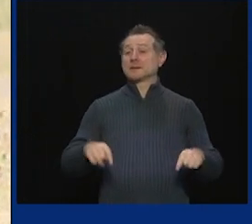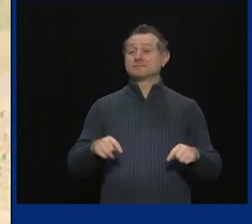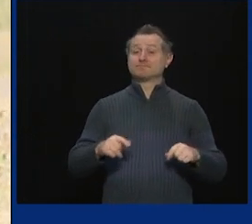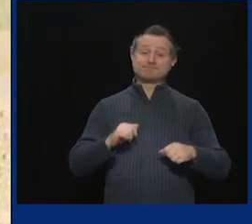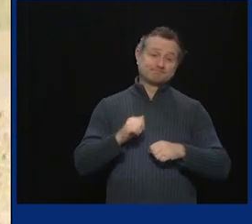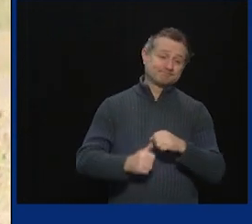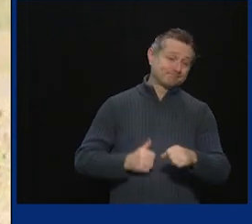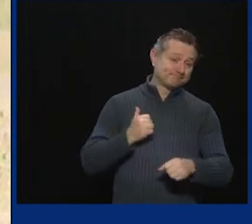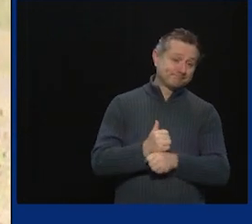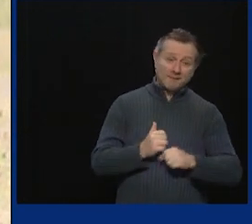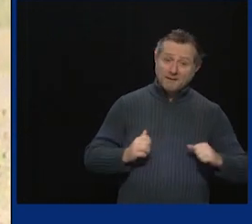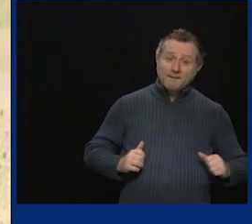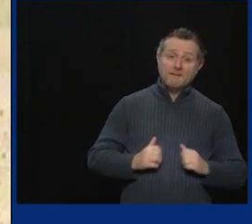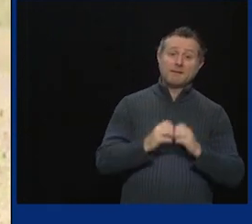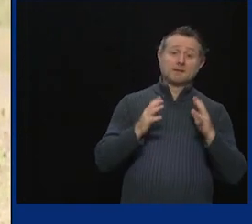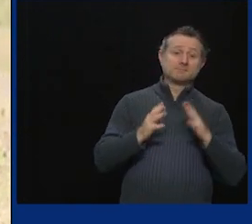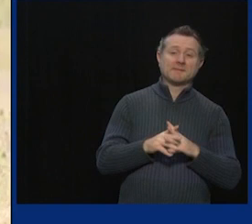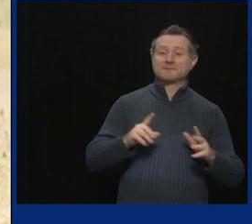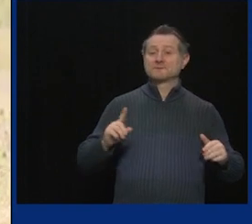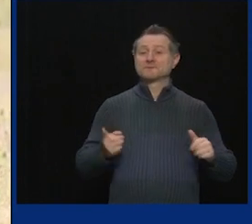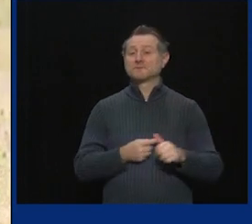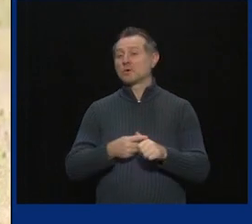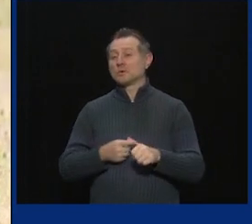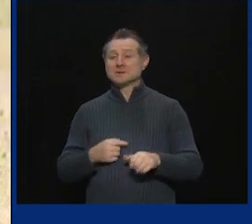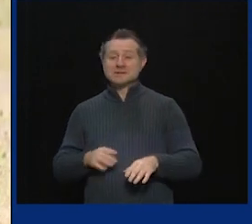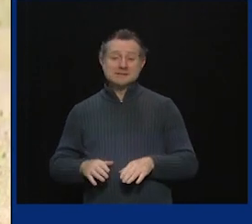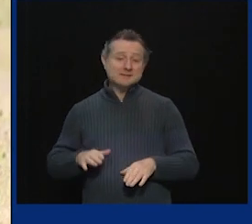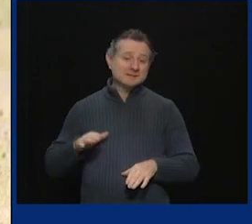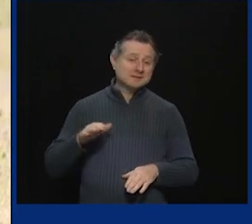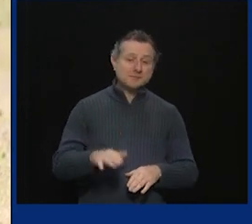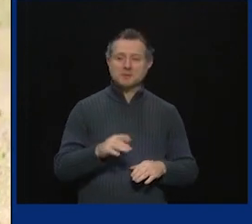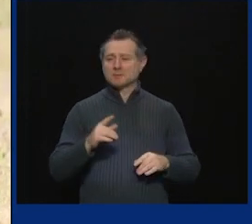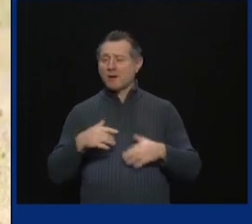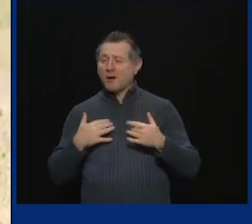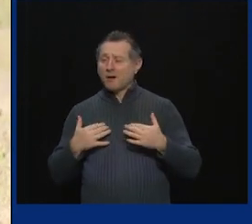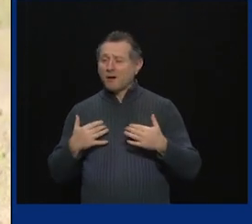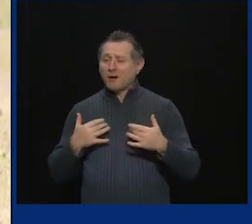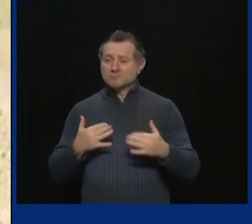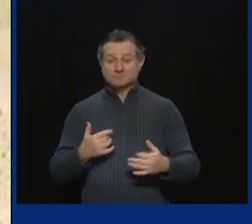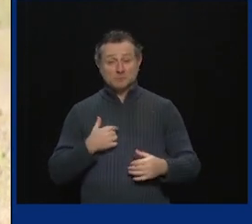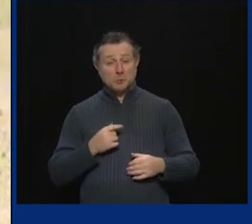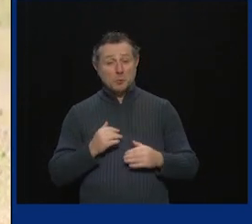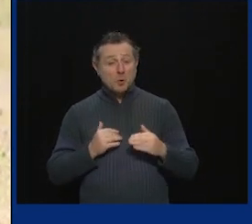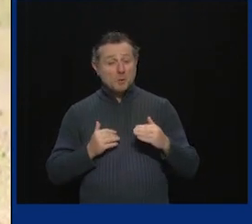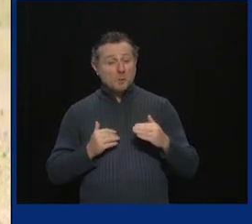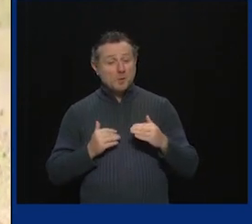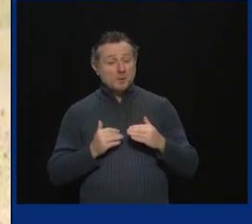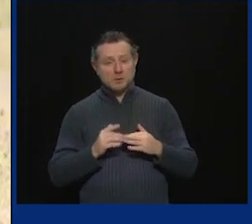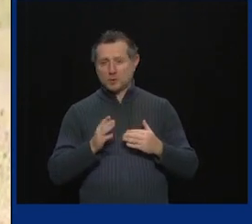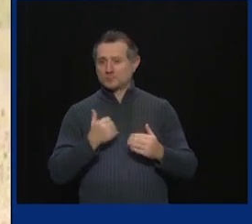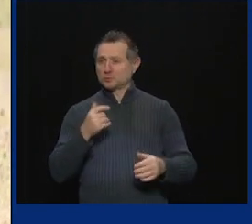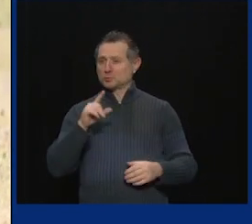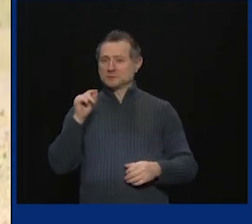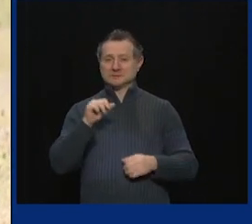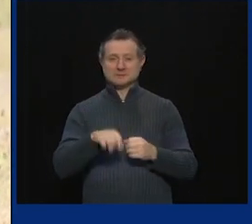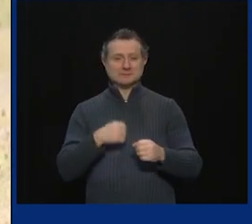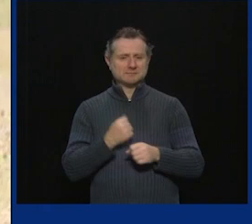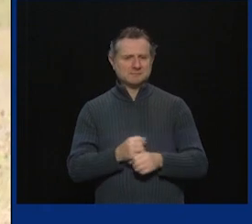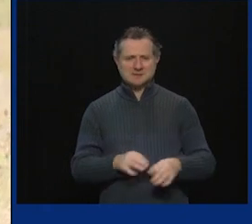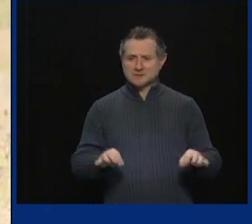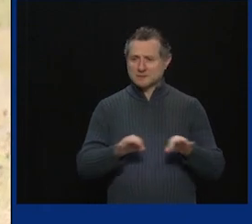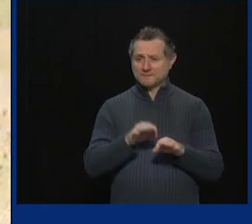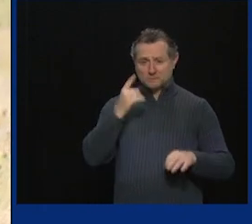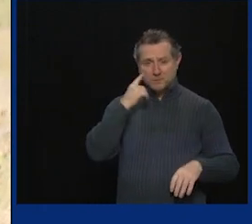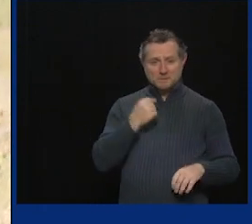decades. This project is especially important to me as the senator representing this region. As some of you may